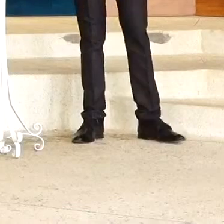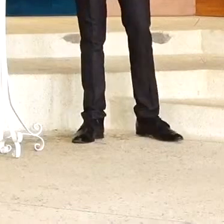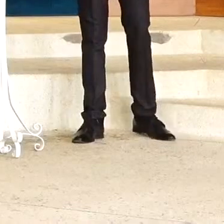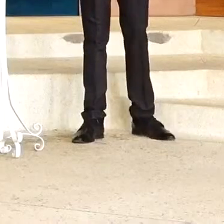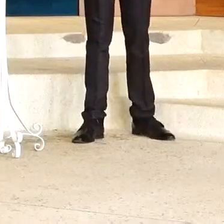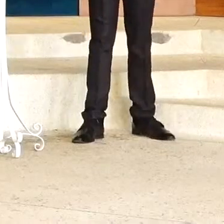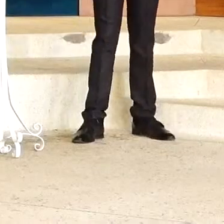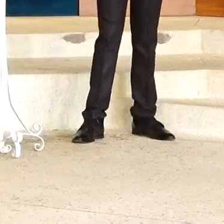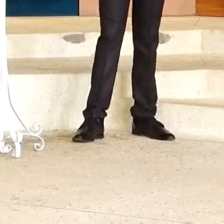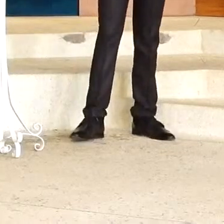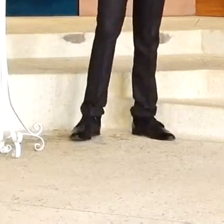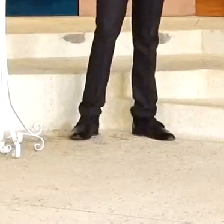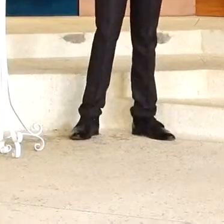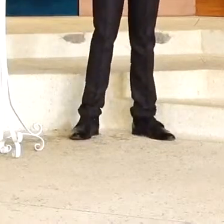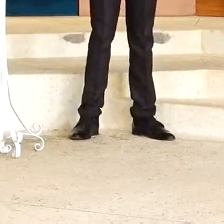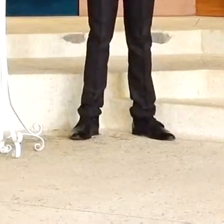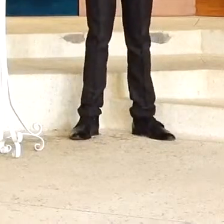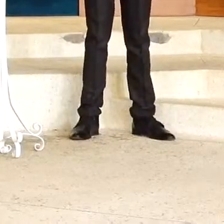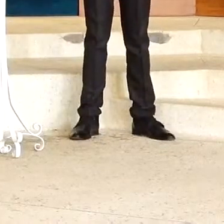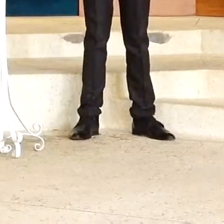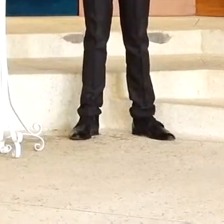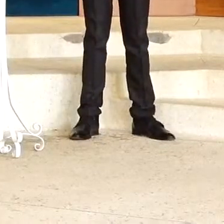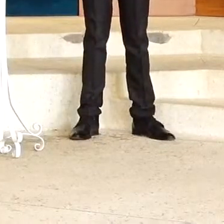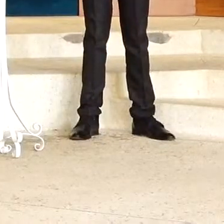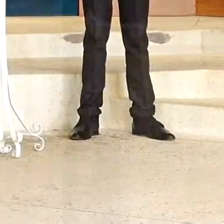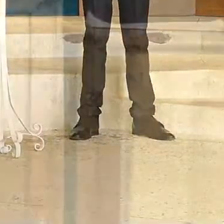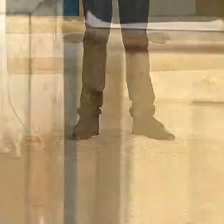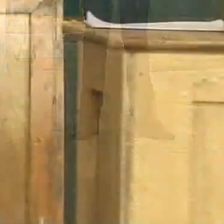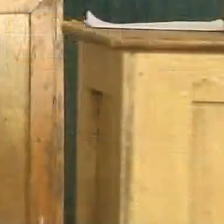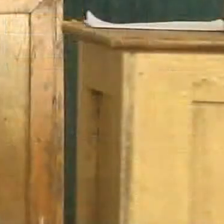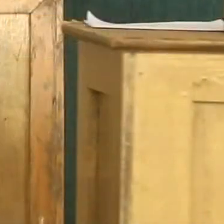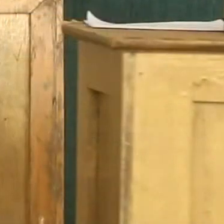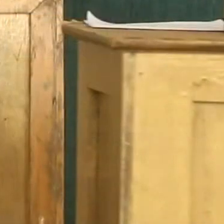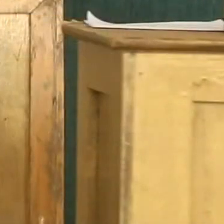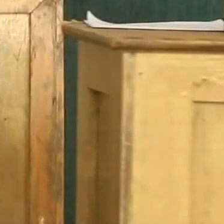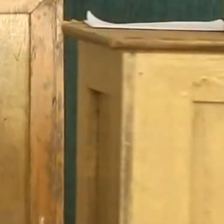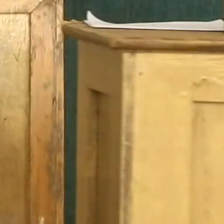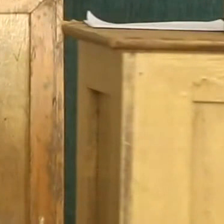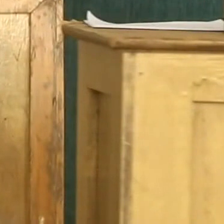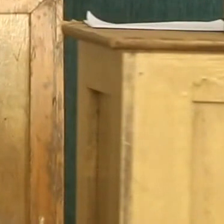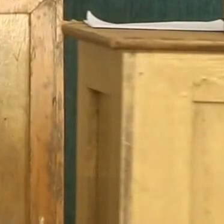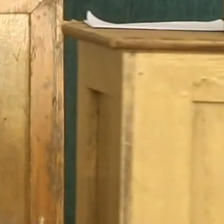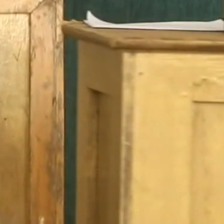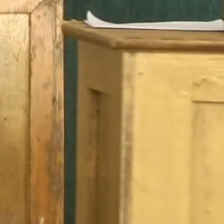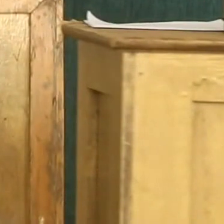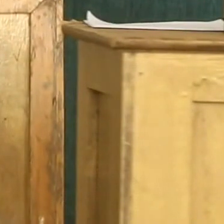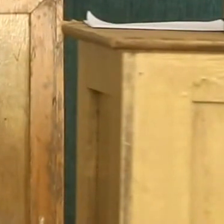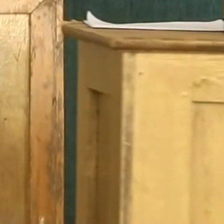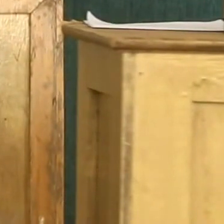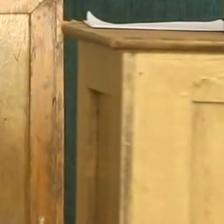help him. It means the outer court of the heavenly sanctuary is the earth.